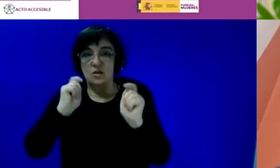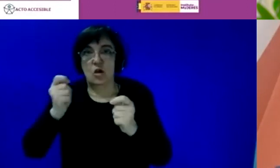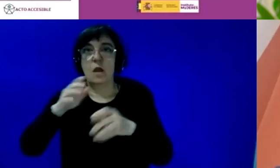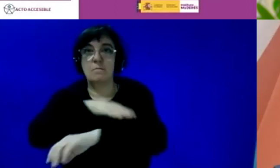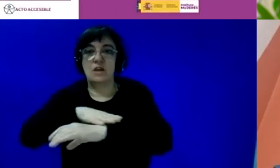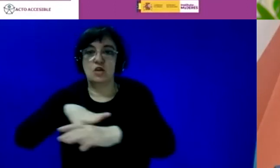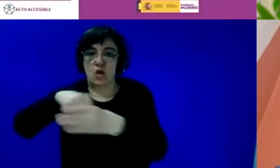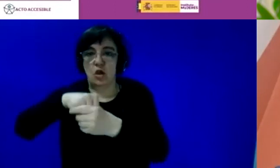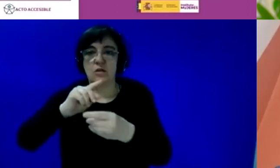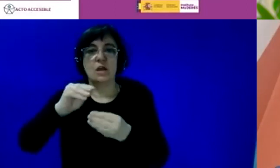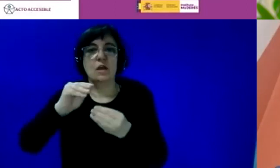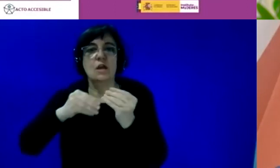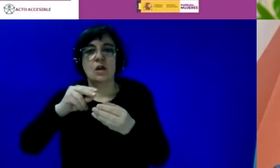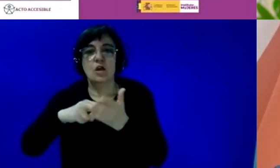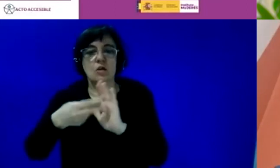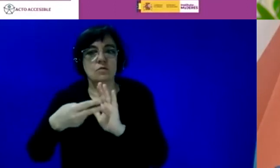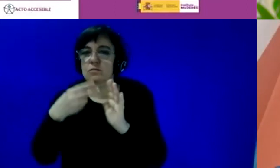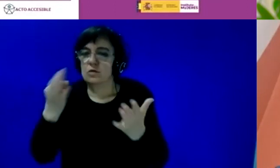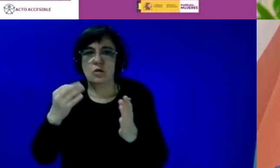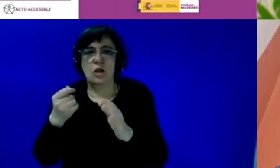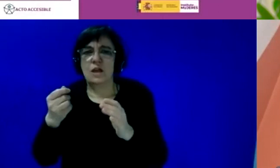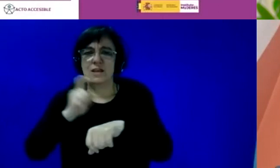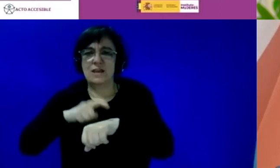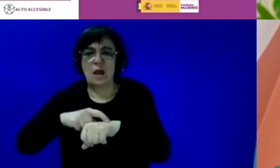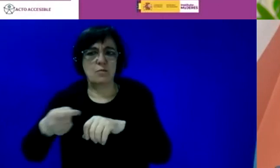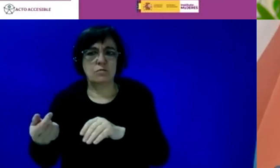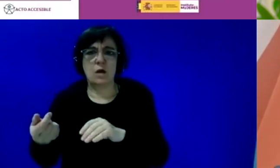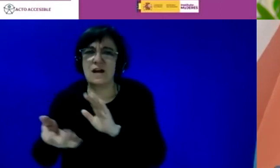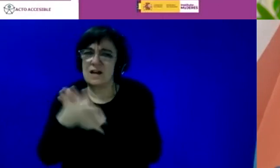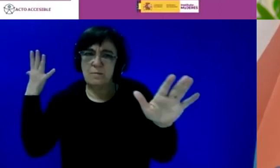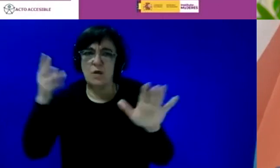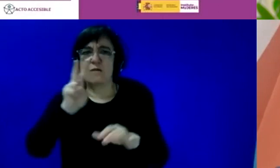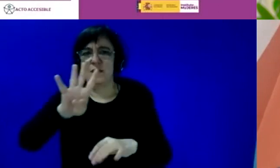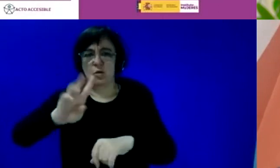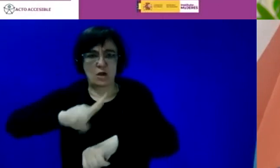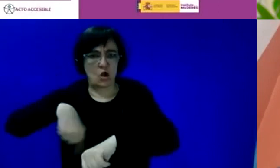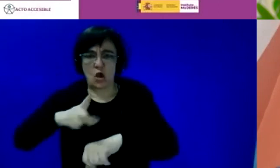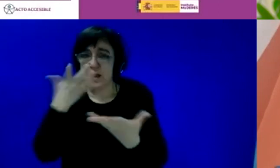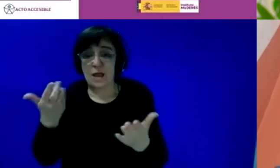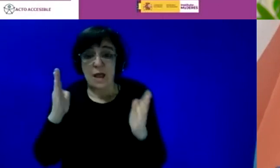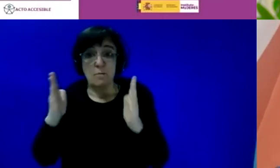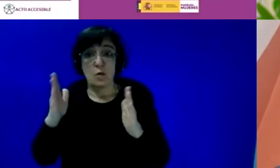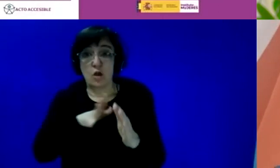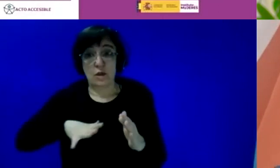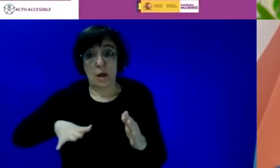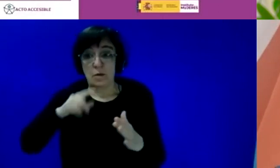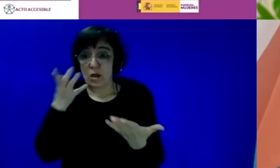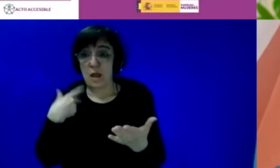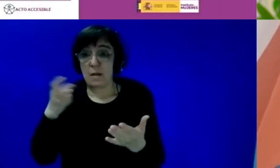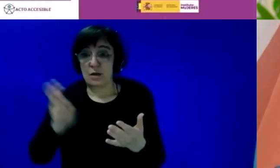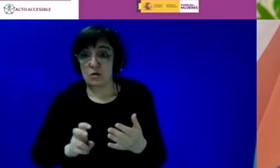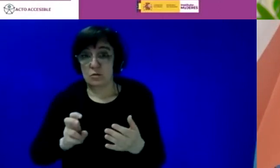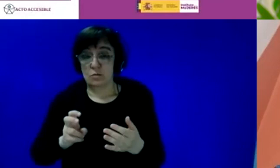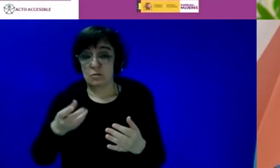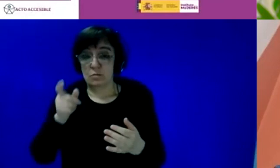reception centres set up by the Ministry for Inclusion. And in record time, their applications will be dealt with